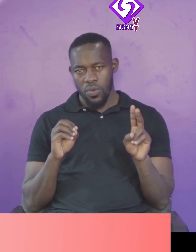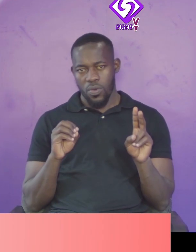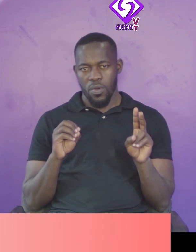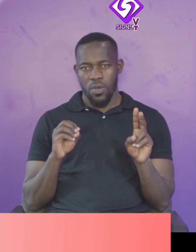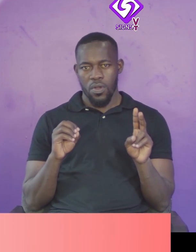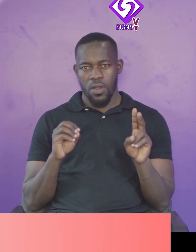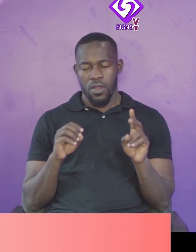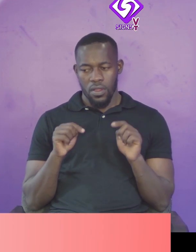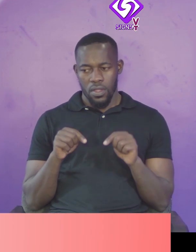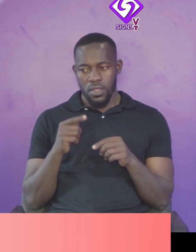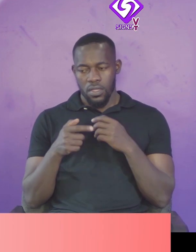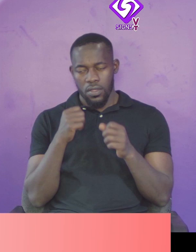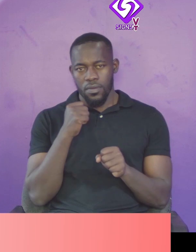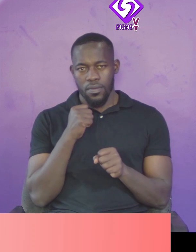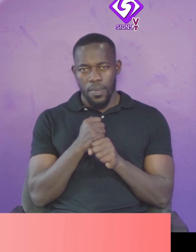to this year, that was